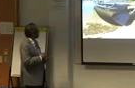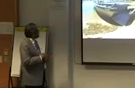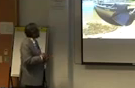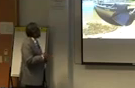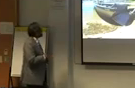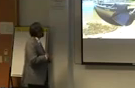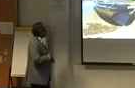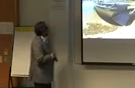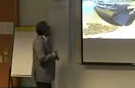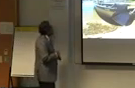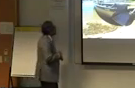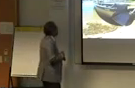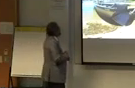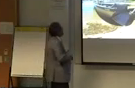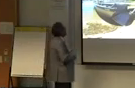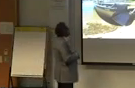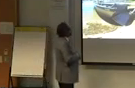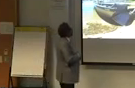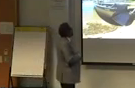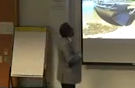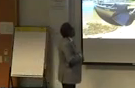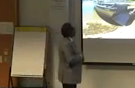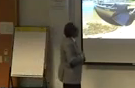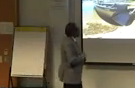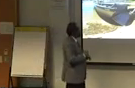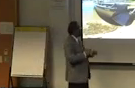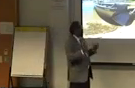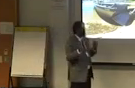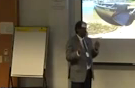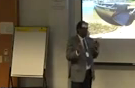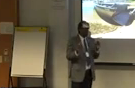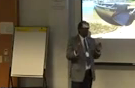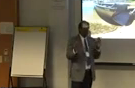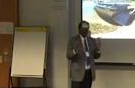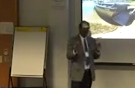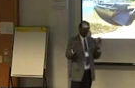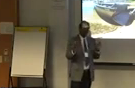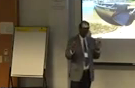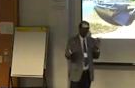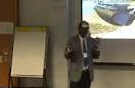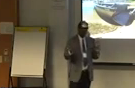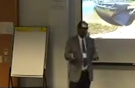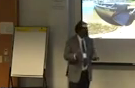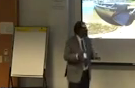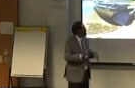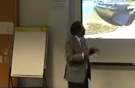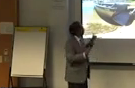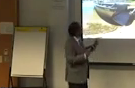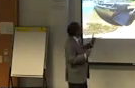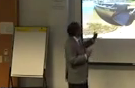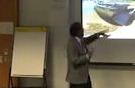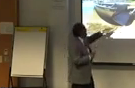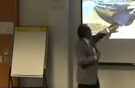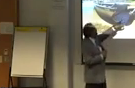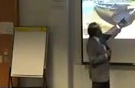here today on what I picked up. I'm not sure what they describe as a wheelchair accessible dock.